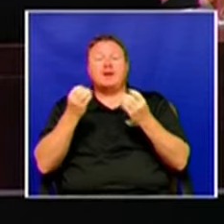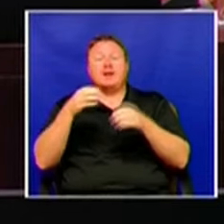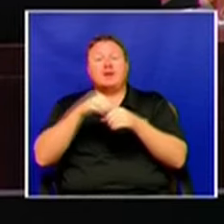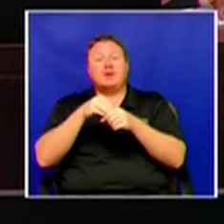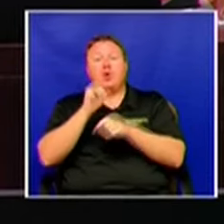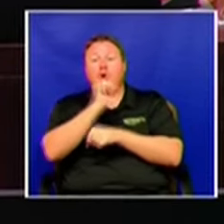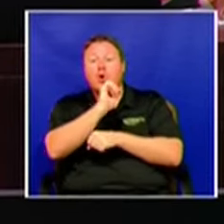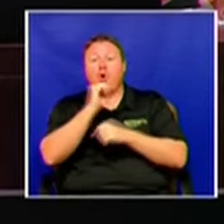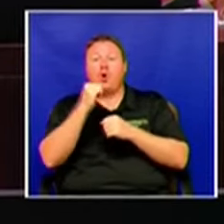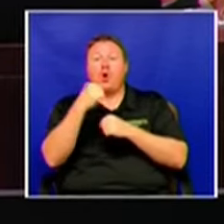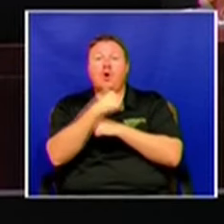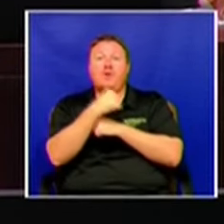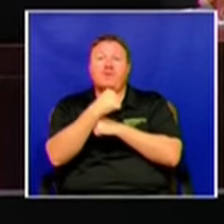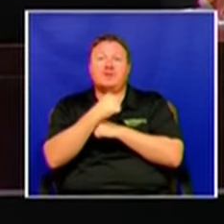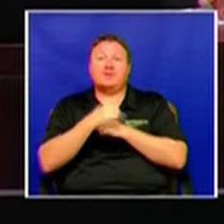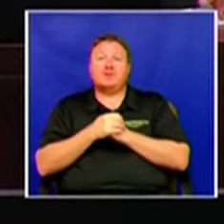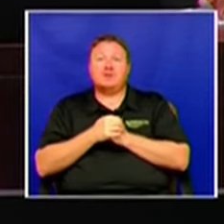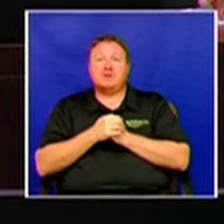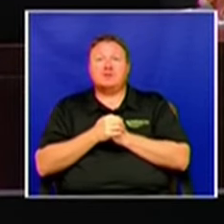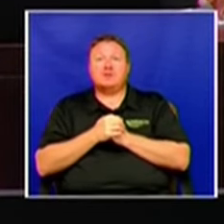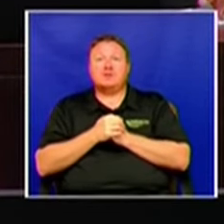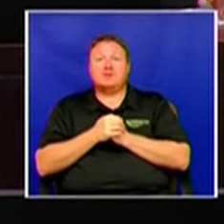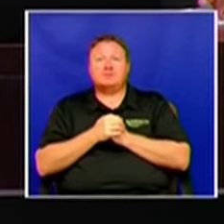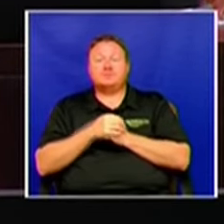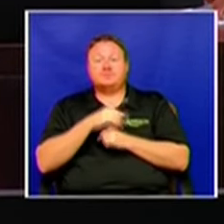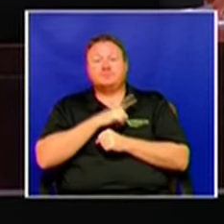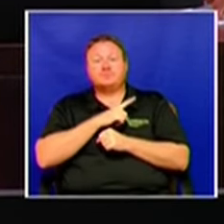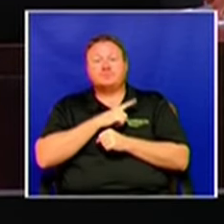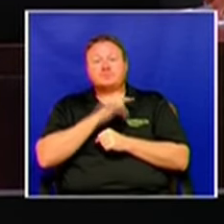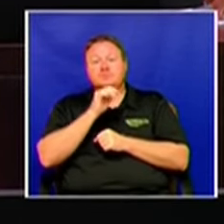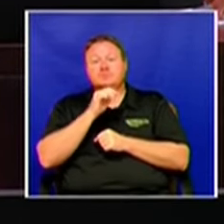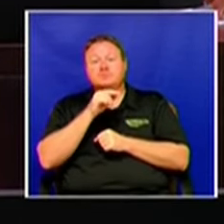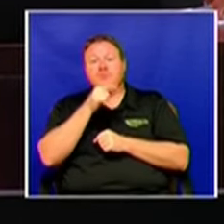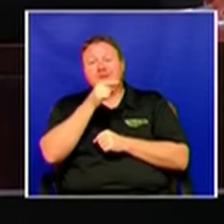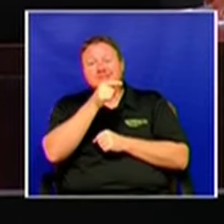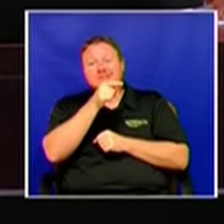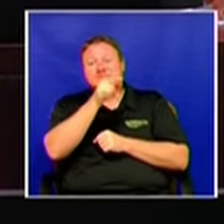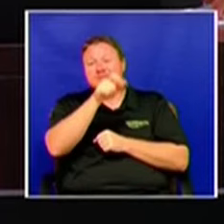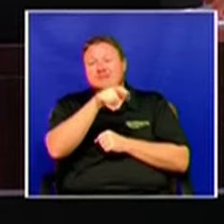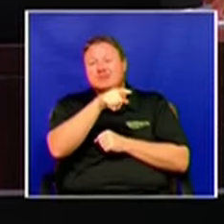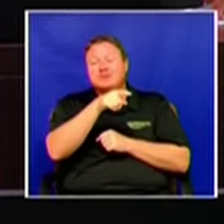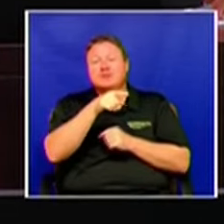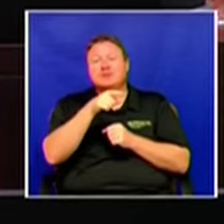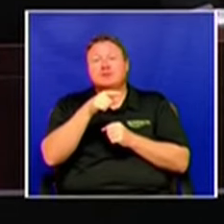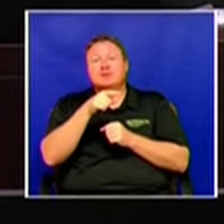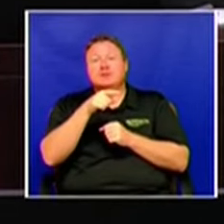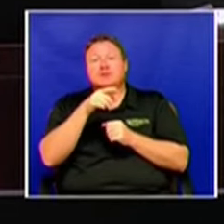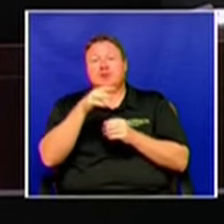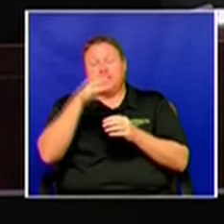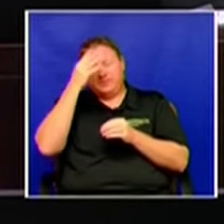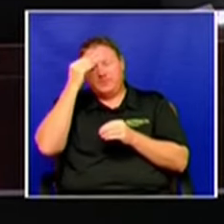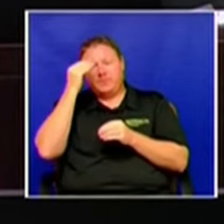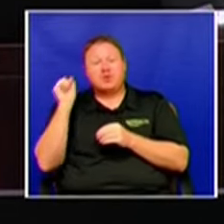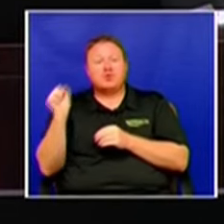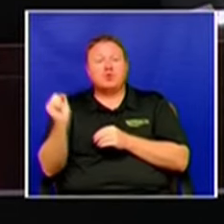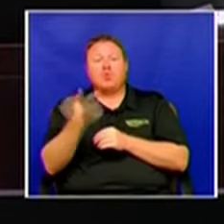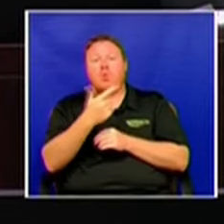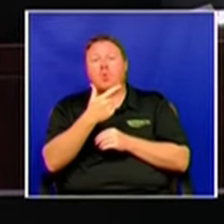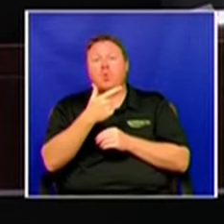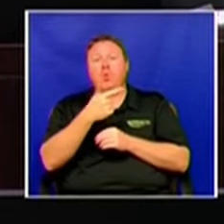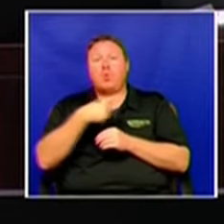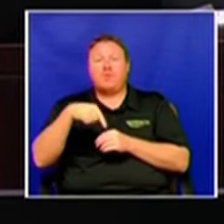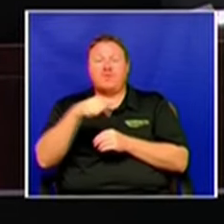office, as she is the repository of the information of all of us in